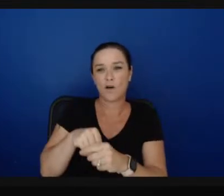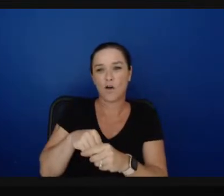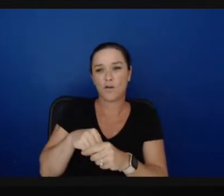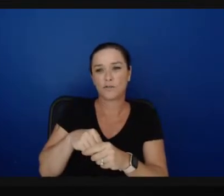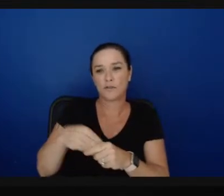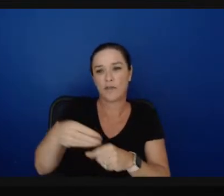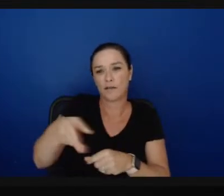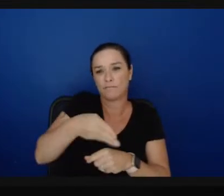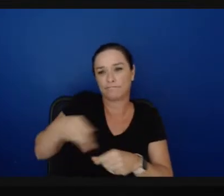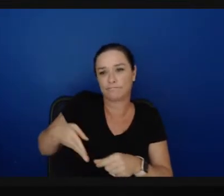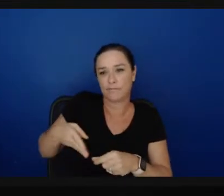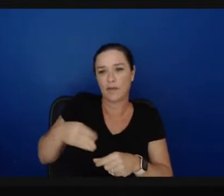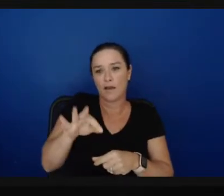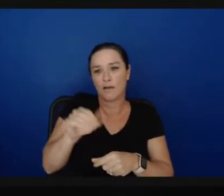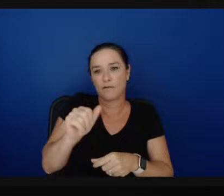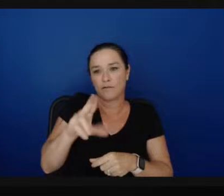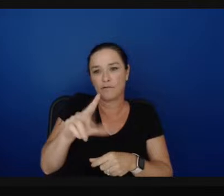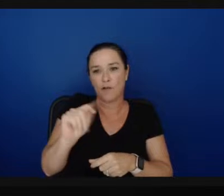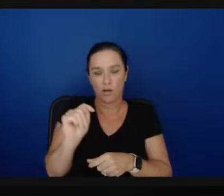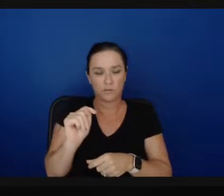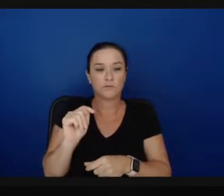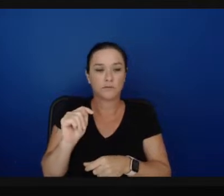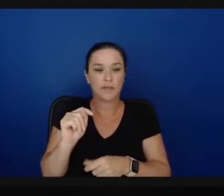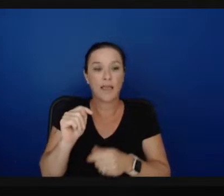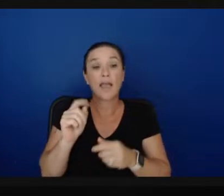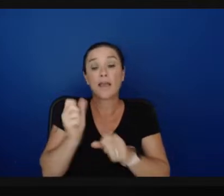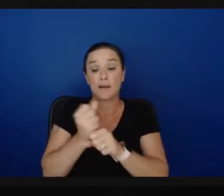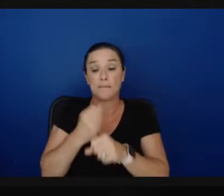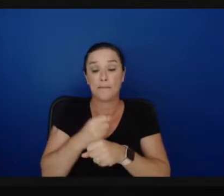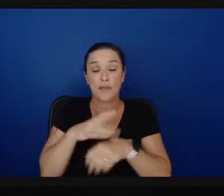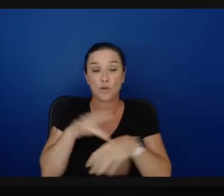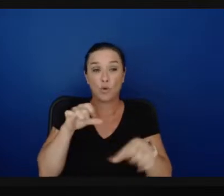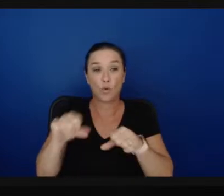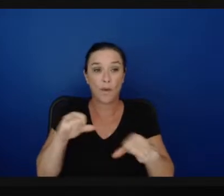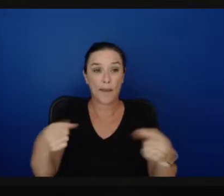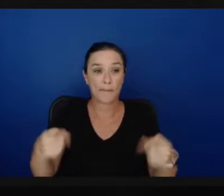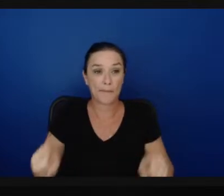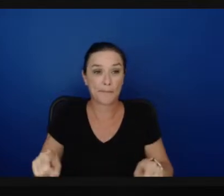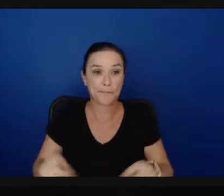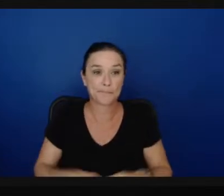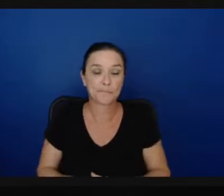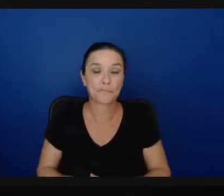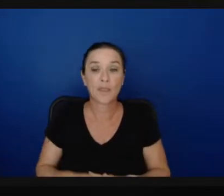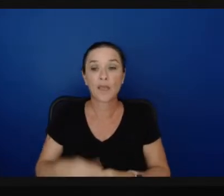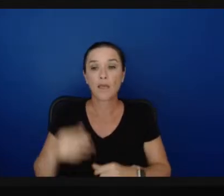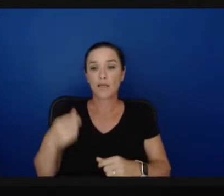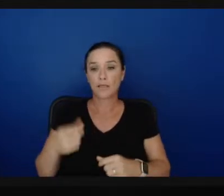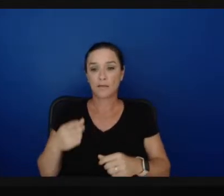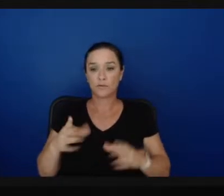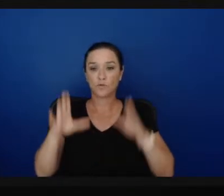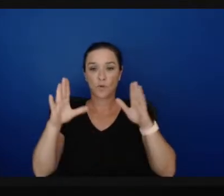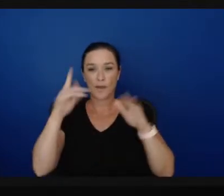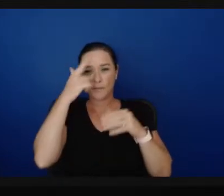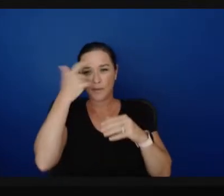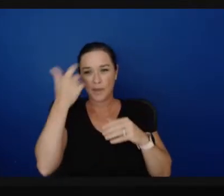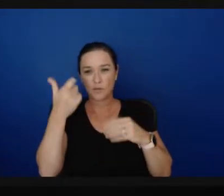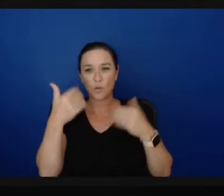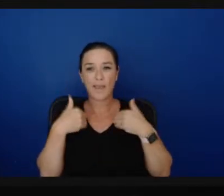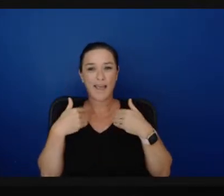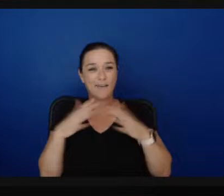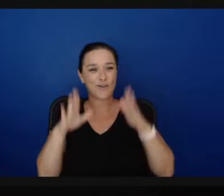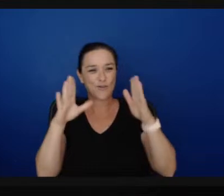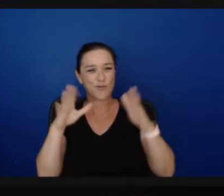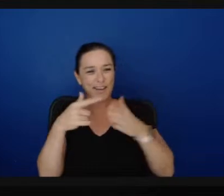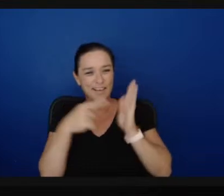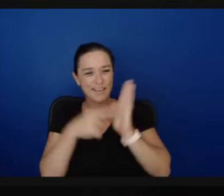faults generate earthquakes. Those are the 3 kinds. This is a great week to talk about it because we have great examples of all of them